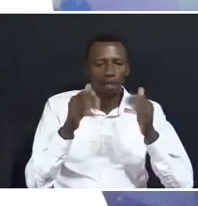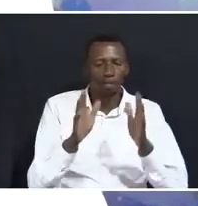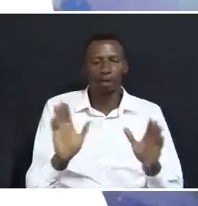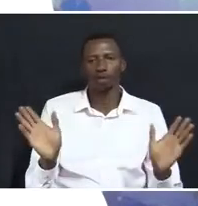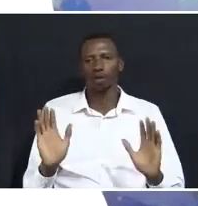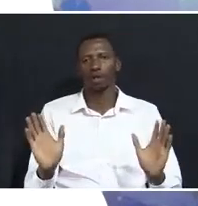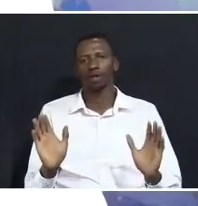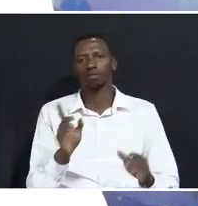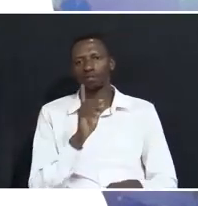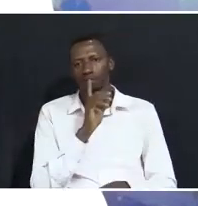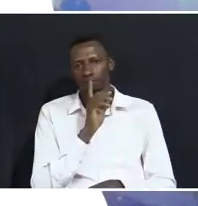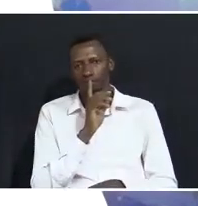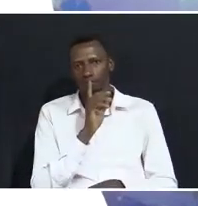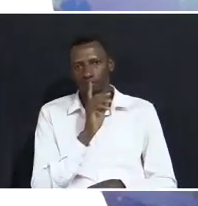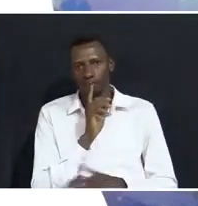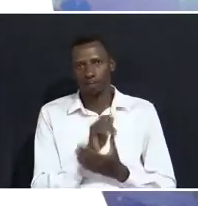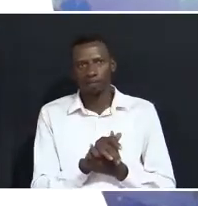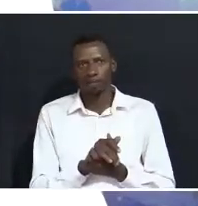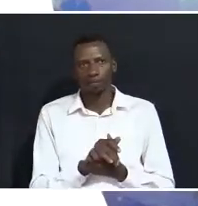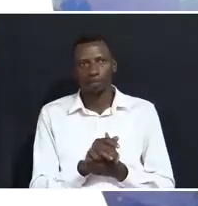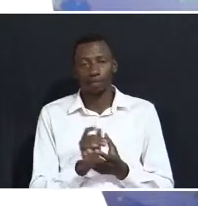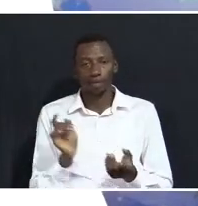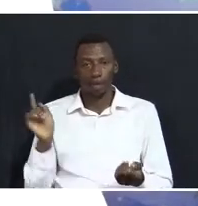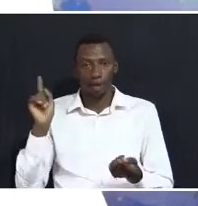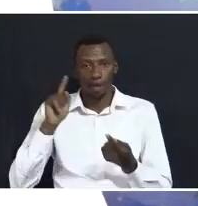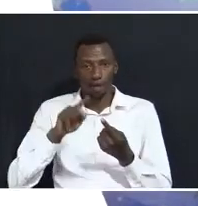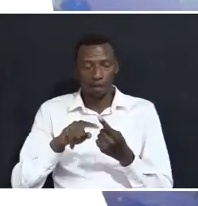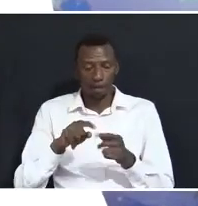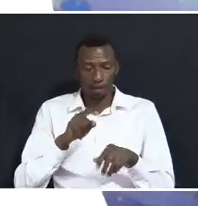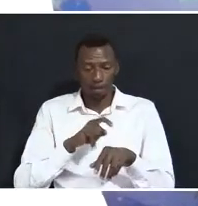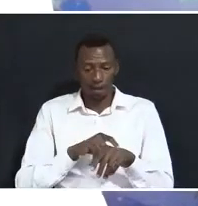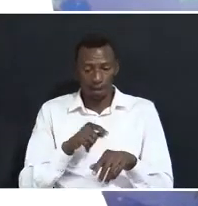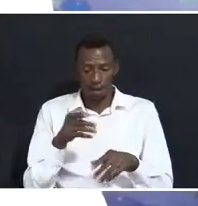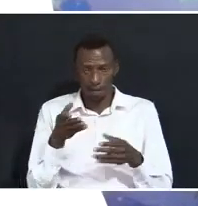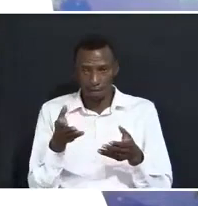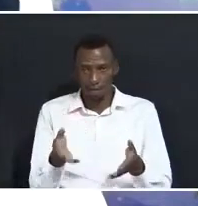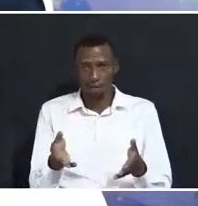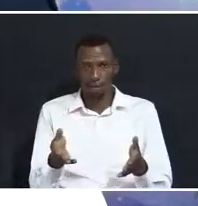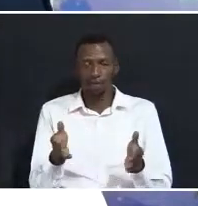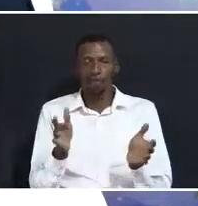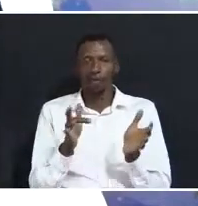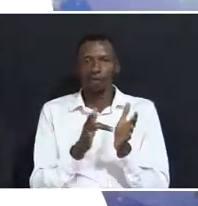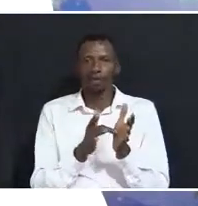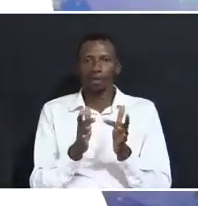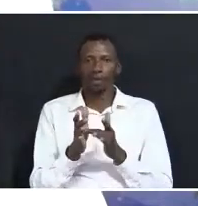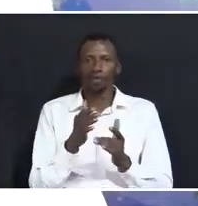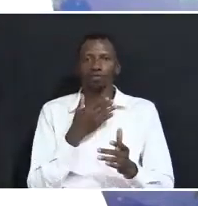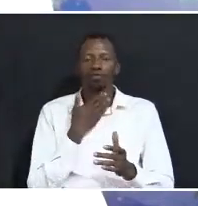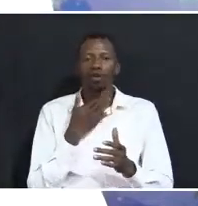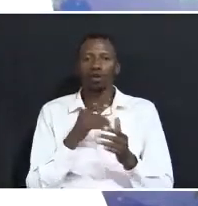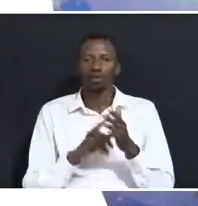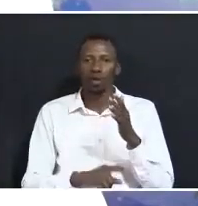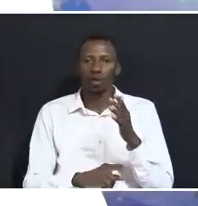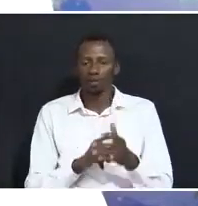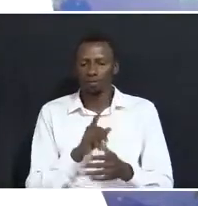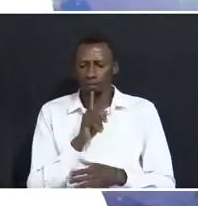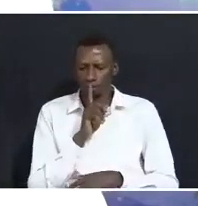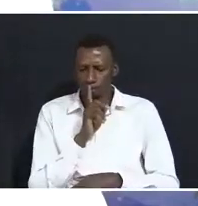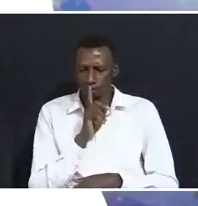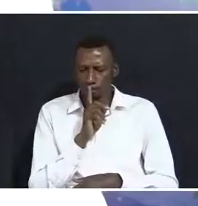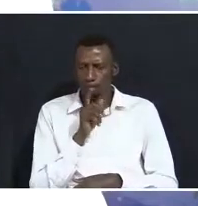up until this time, Jesus still wants to remain